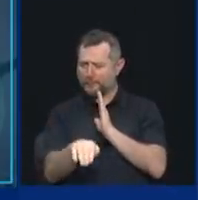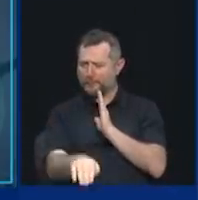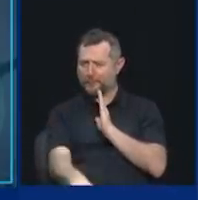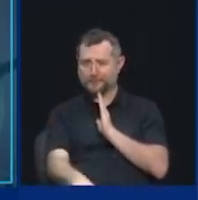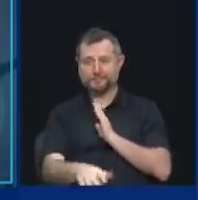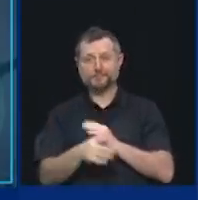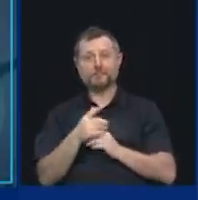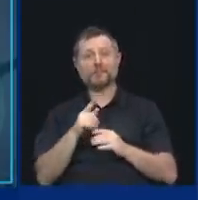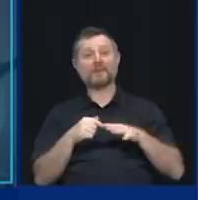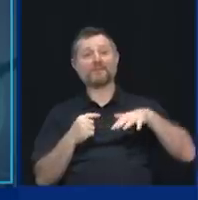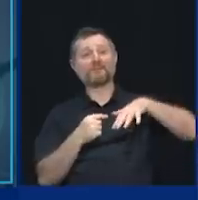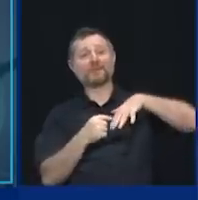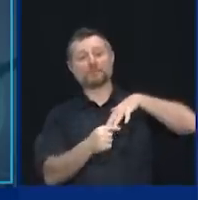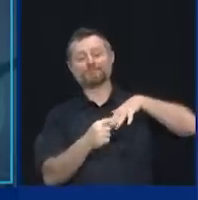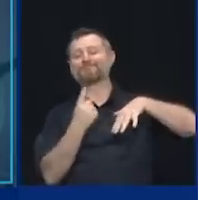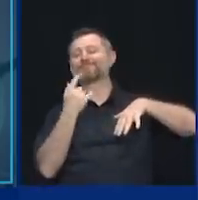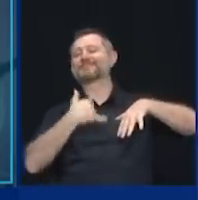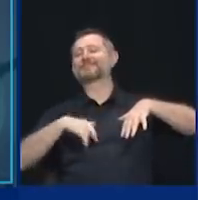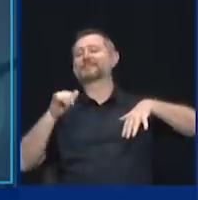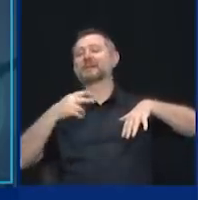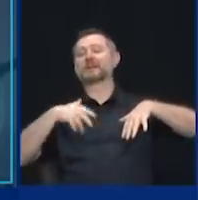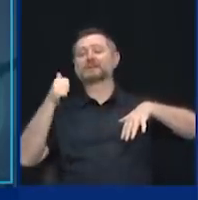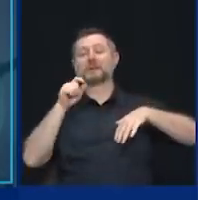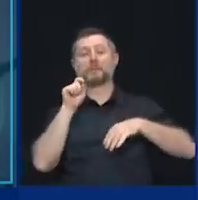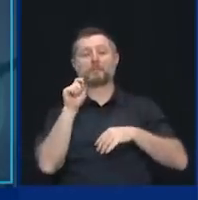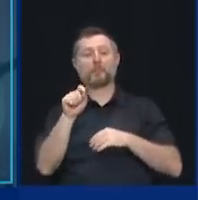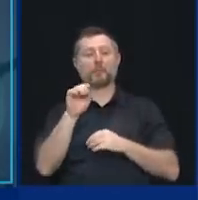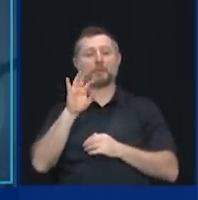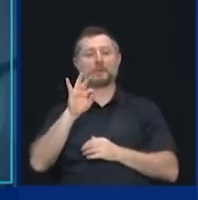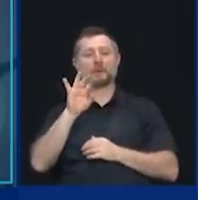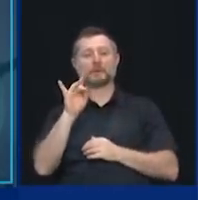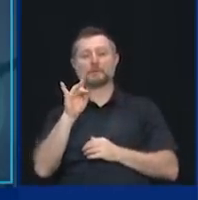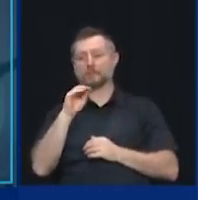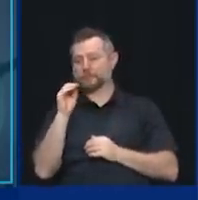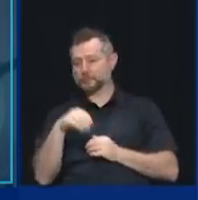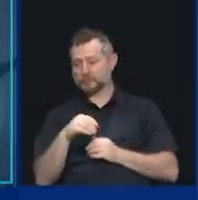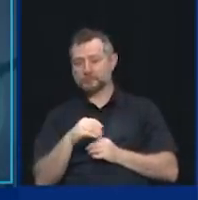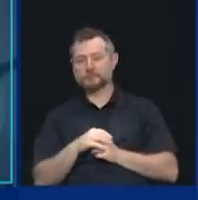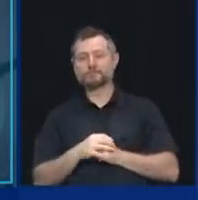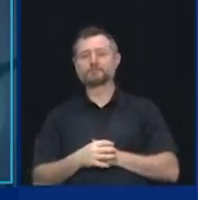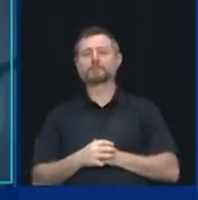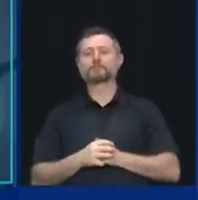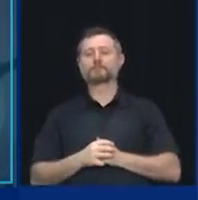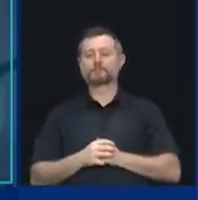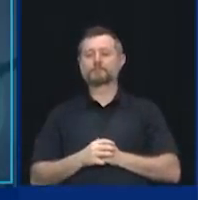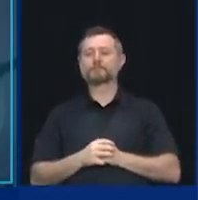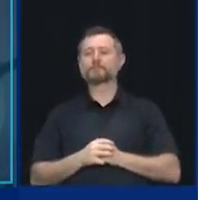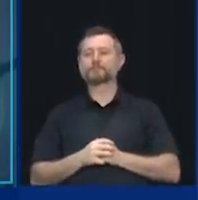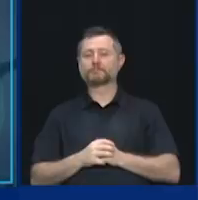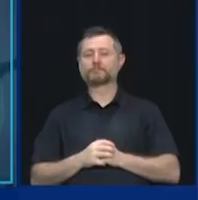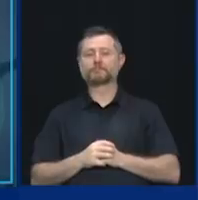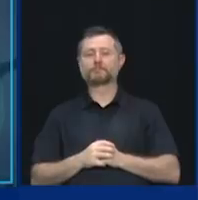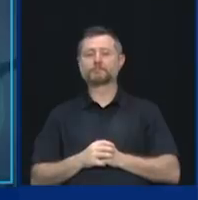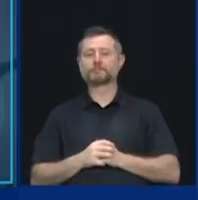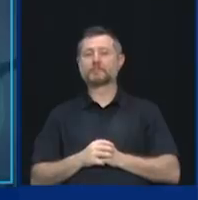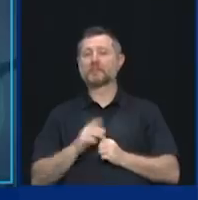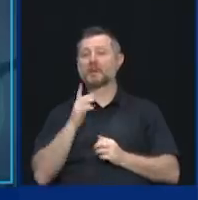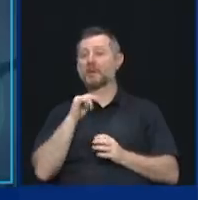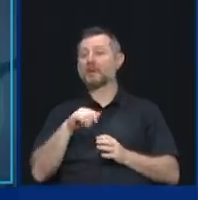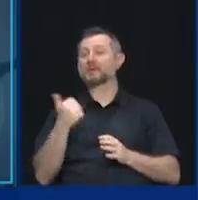again, look at that range, 0.98 from less than half that in other parts of the